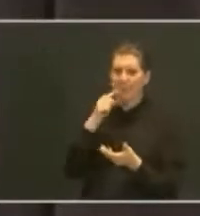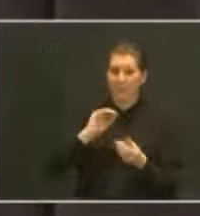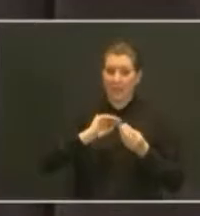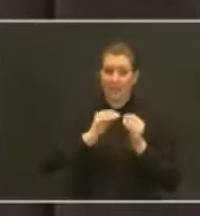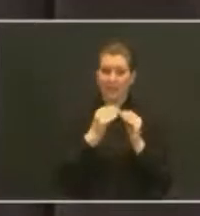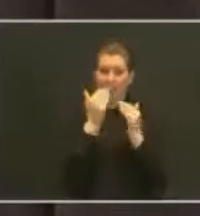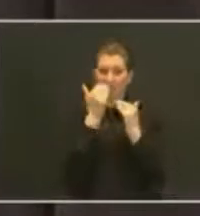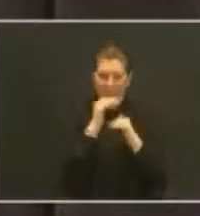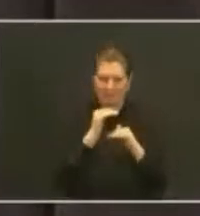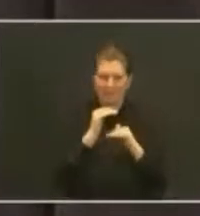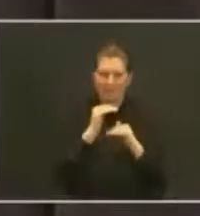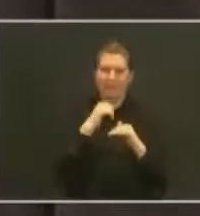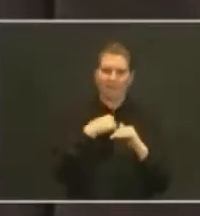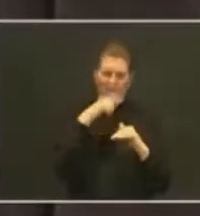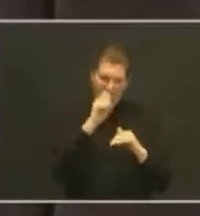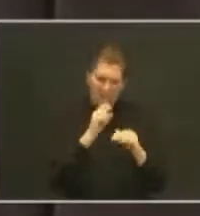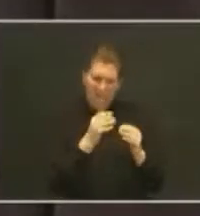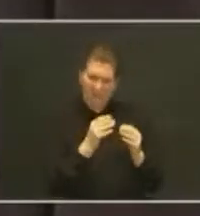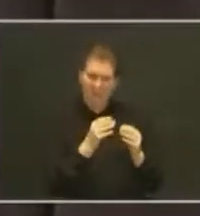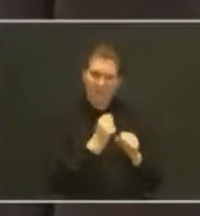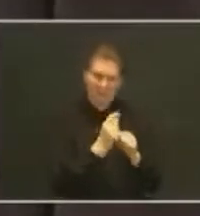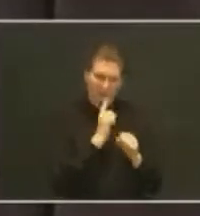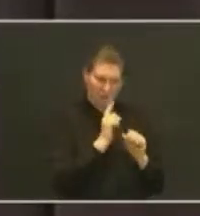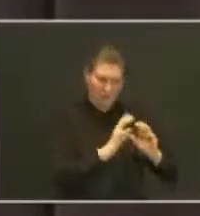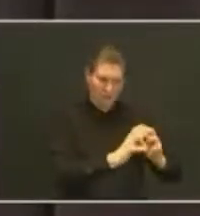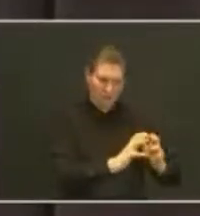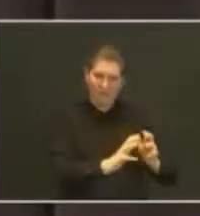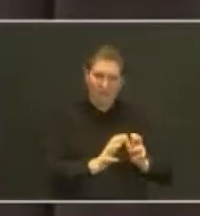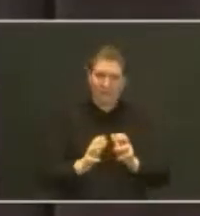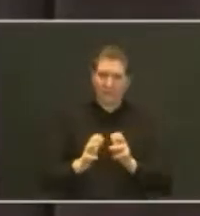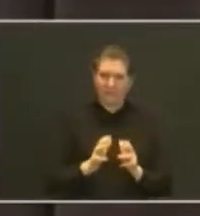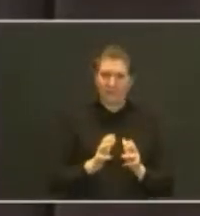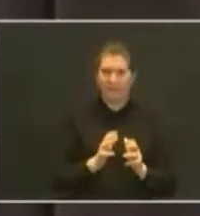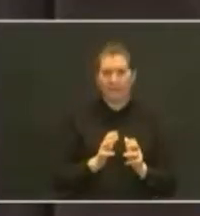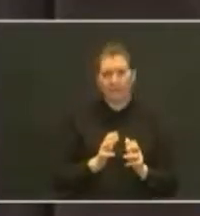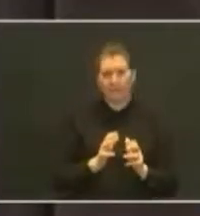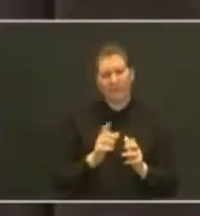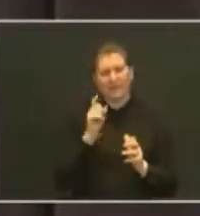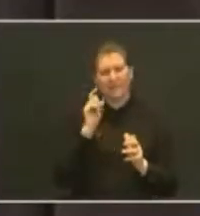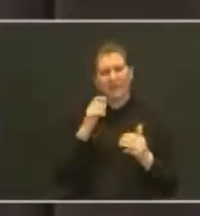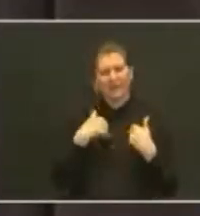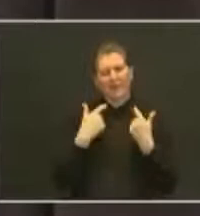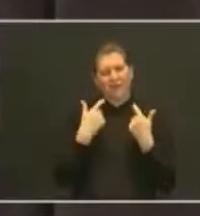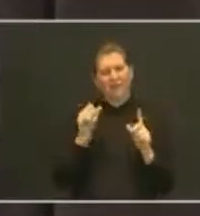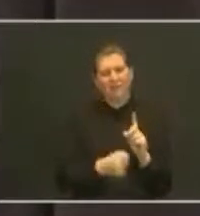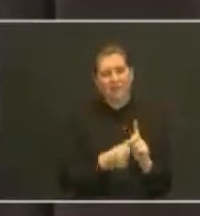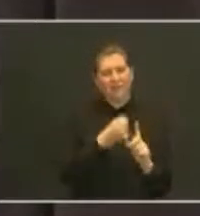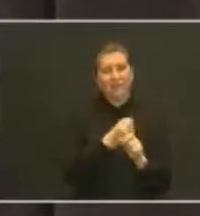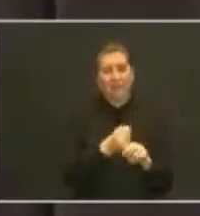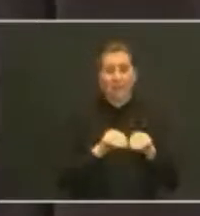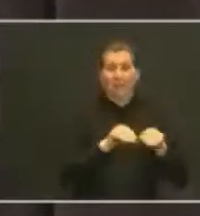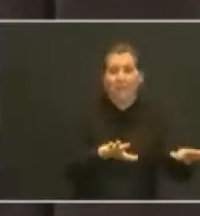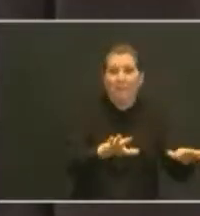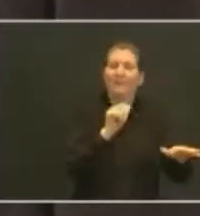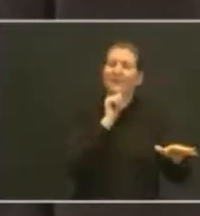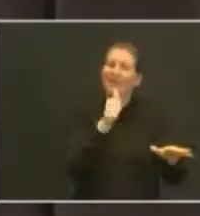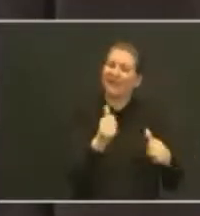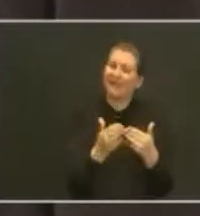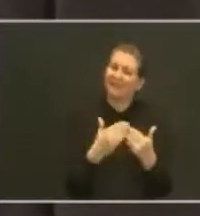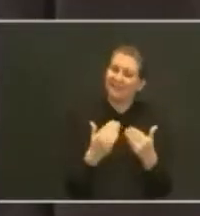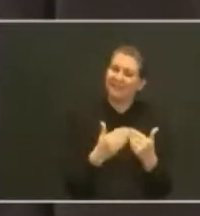so we could have the greatest impact the way we have, but it has also taken